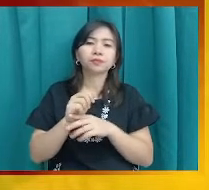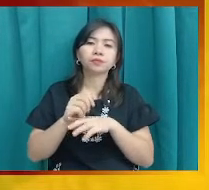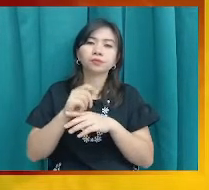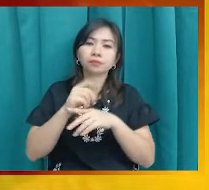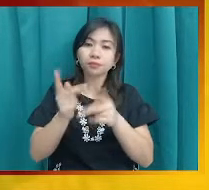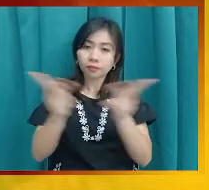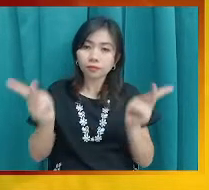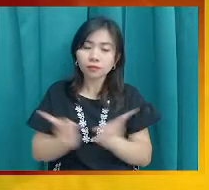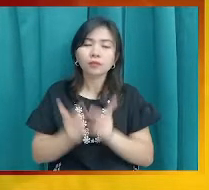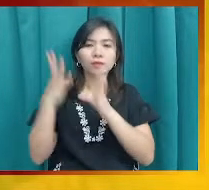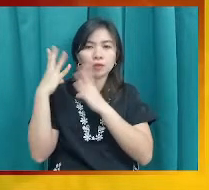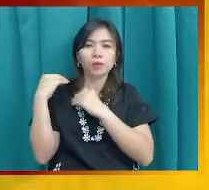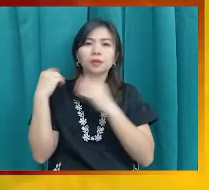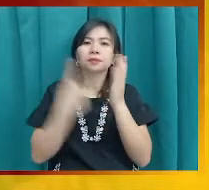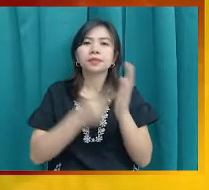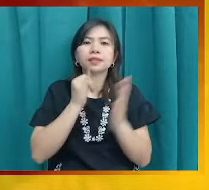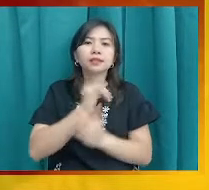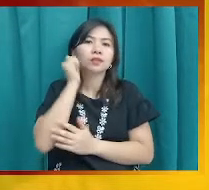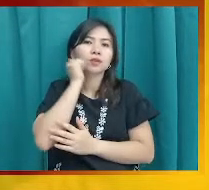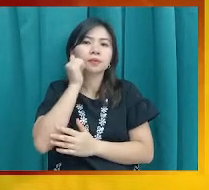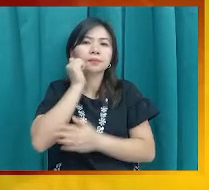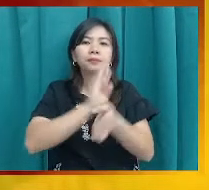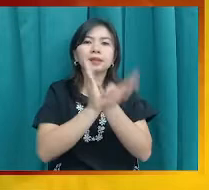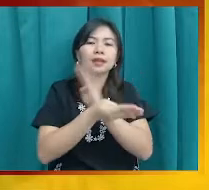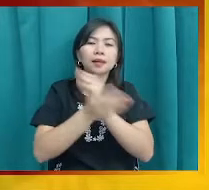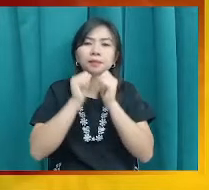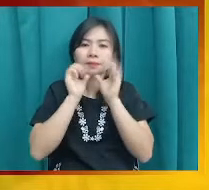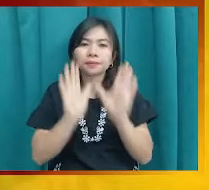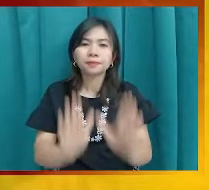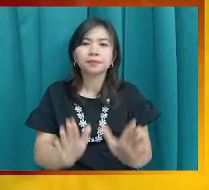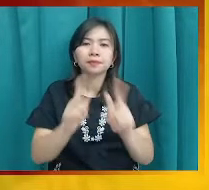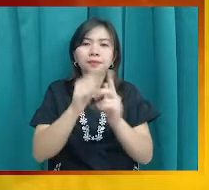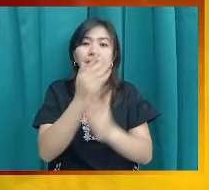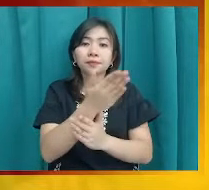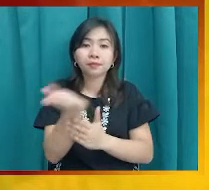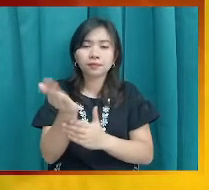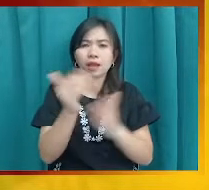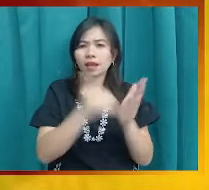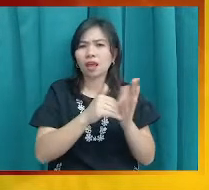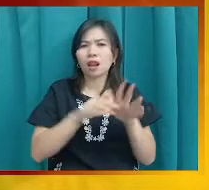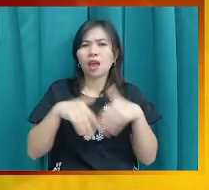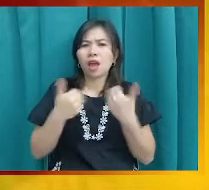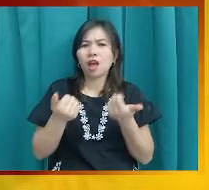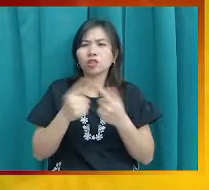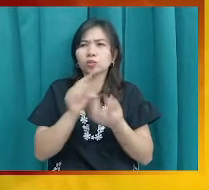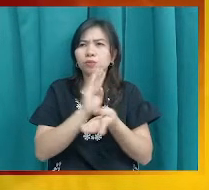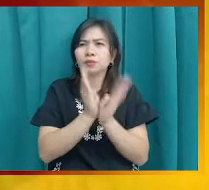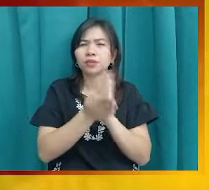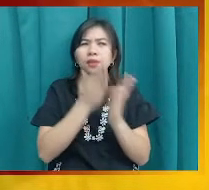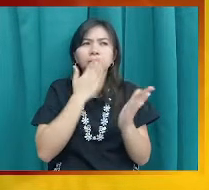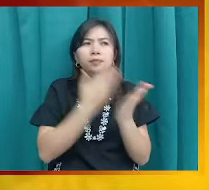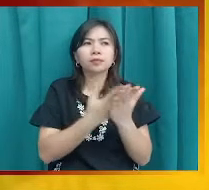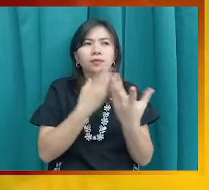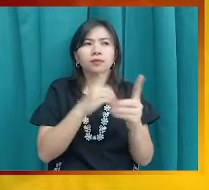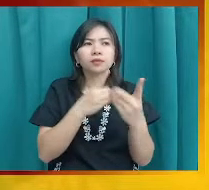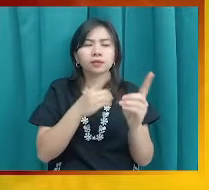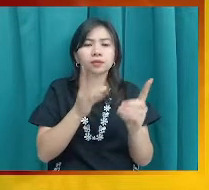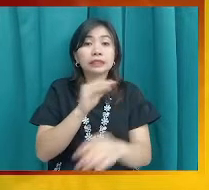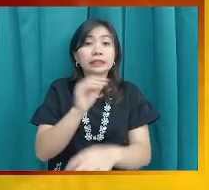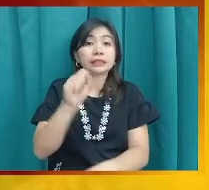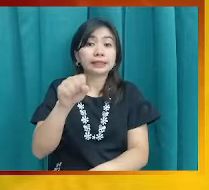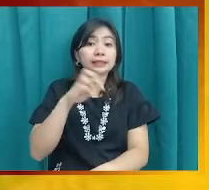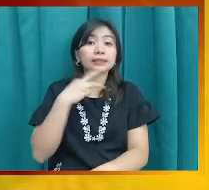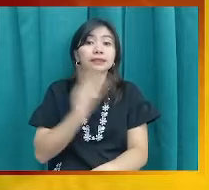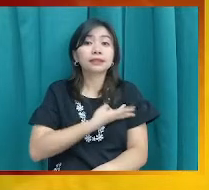hope this will also be a blessing to you. Now, ito na po. How to be a good disciple? I already defined to you last time